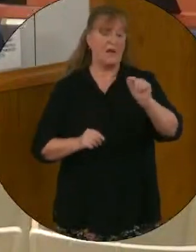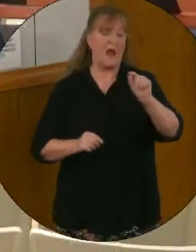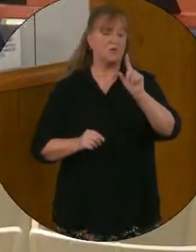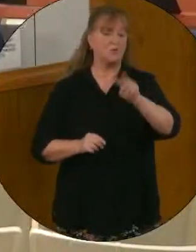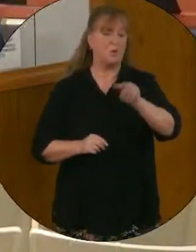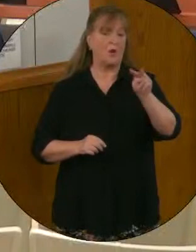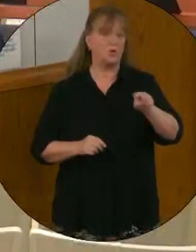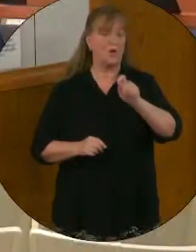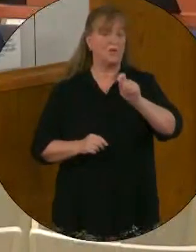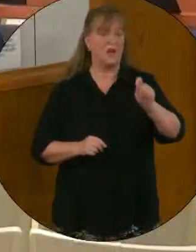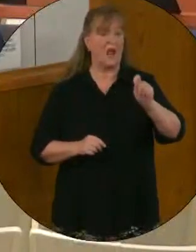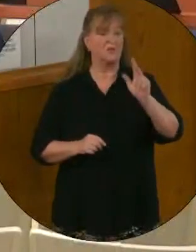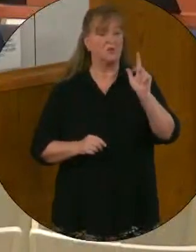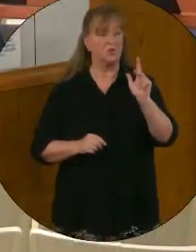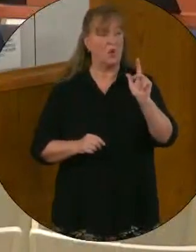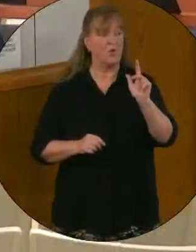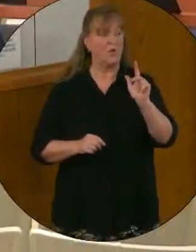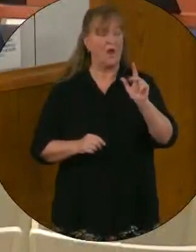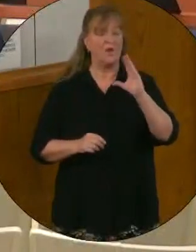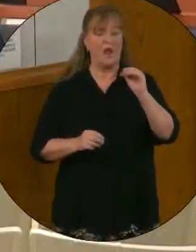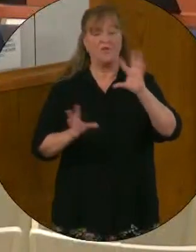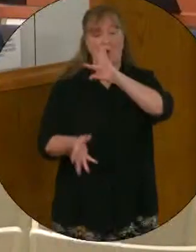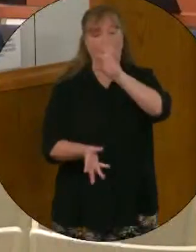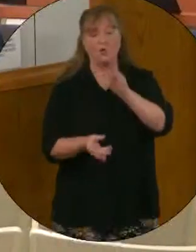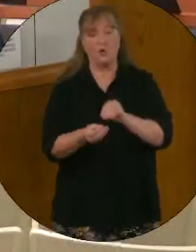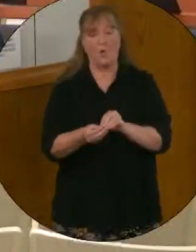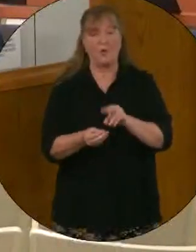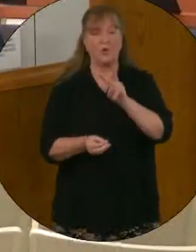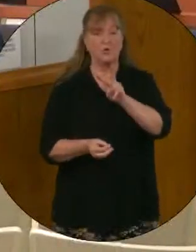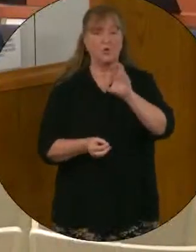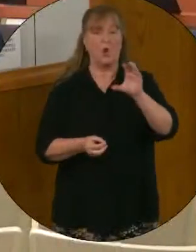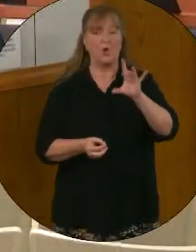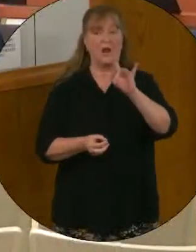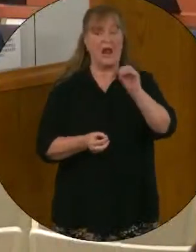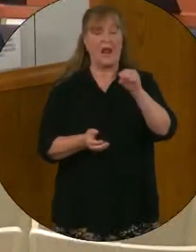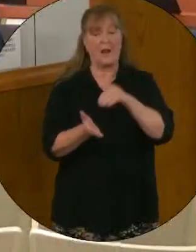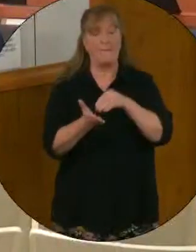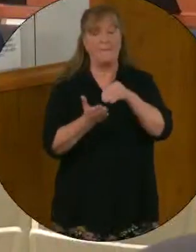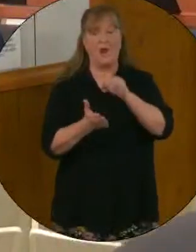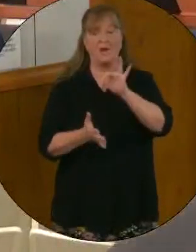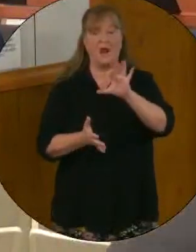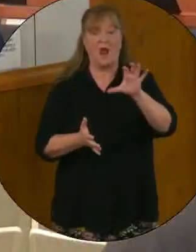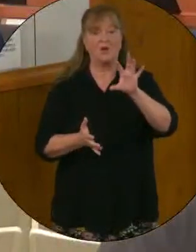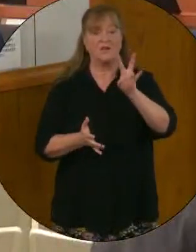20-22-23 in the total amount of